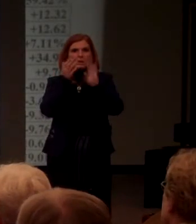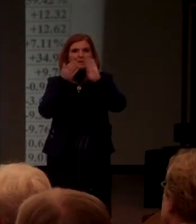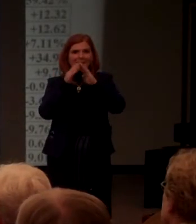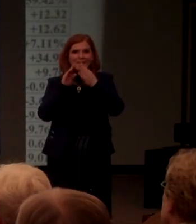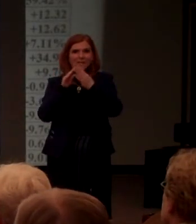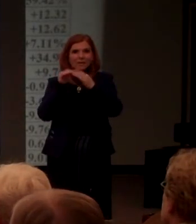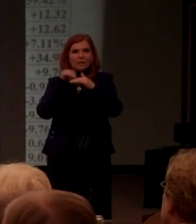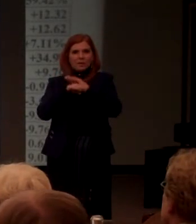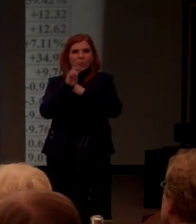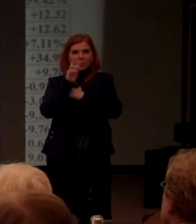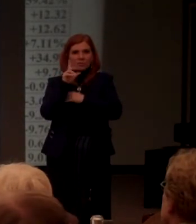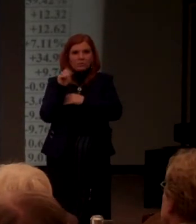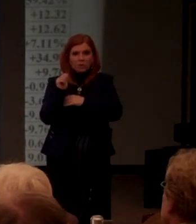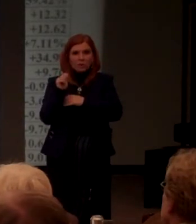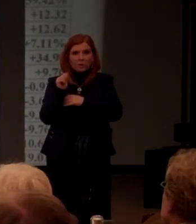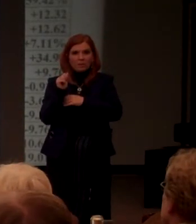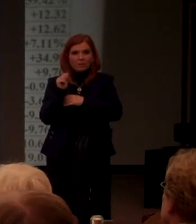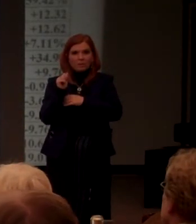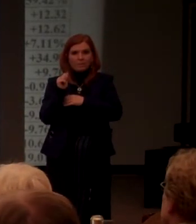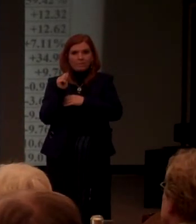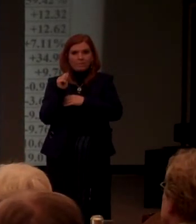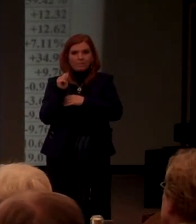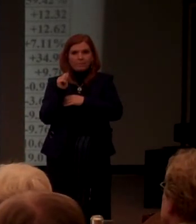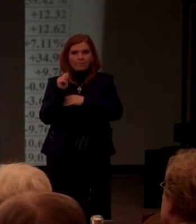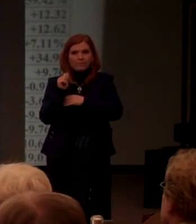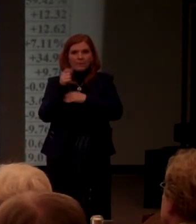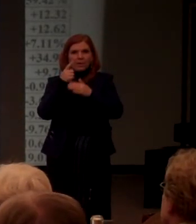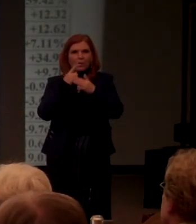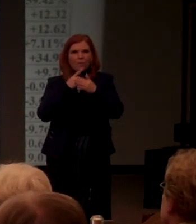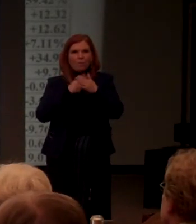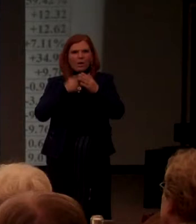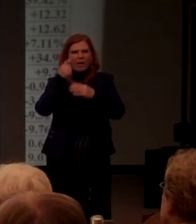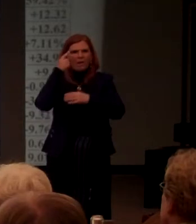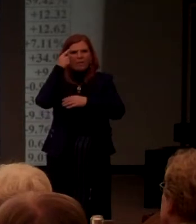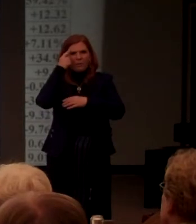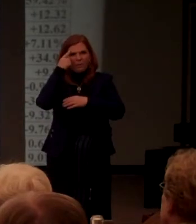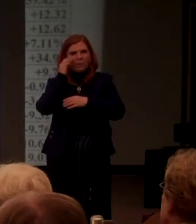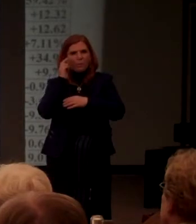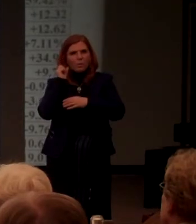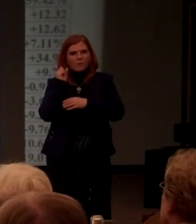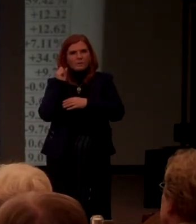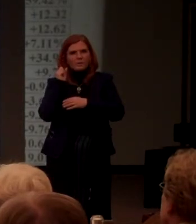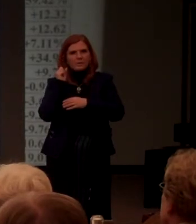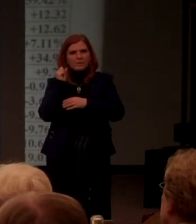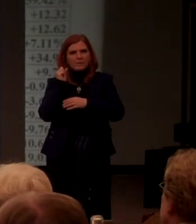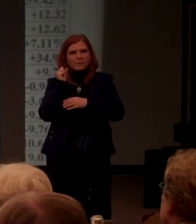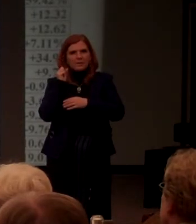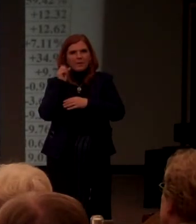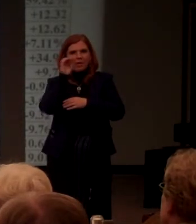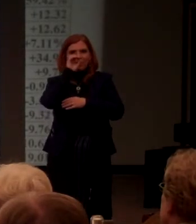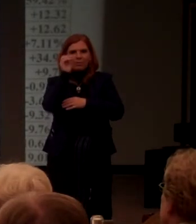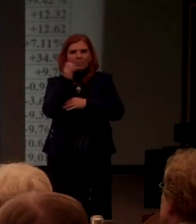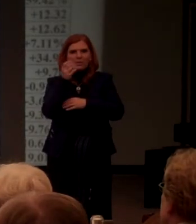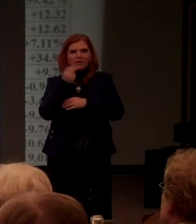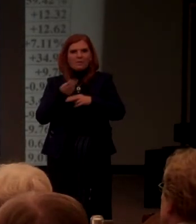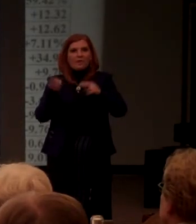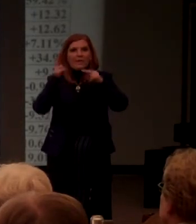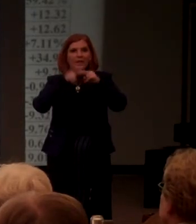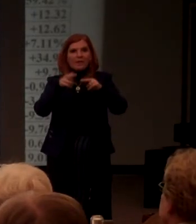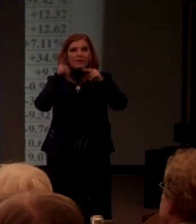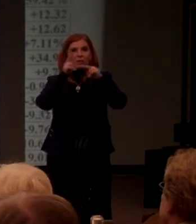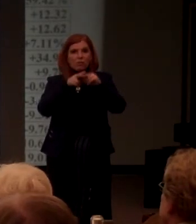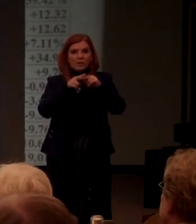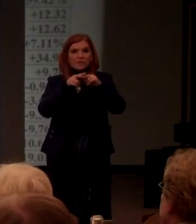city in West Virginia, what struck me was the percentage of